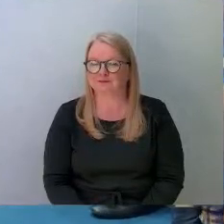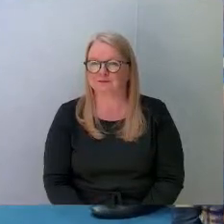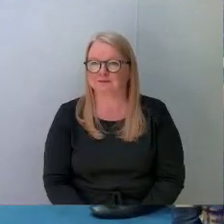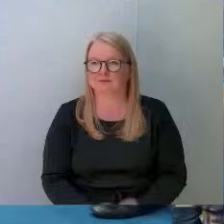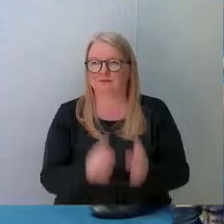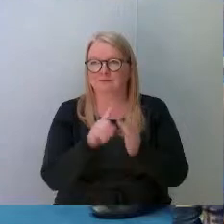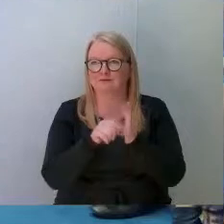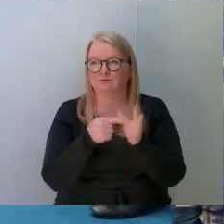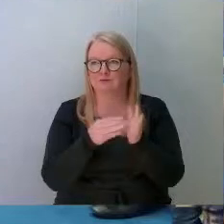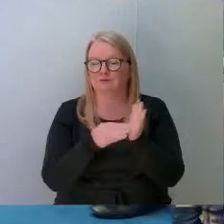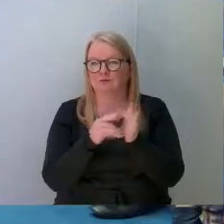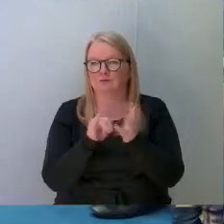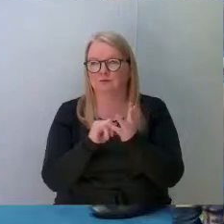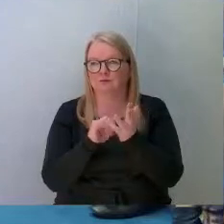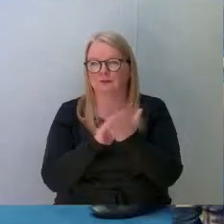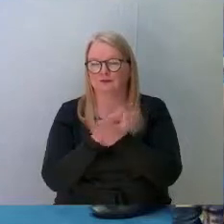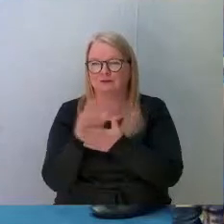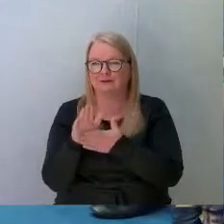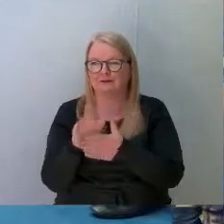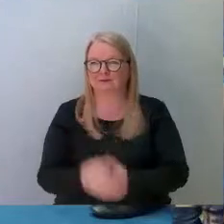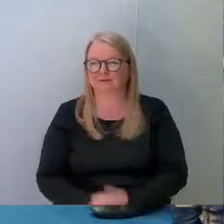James Herries.